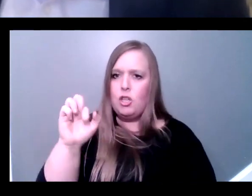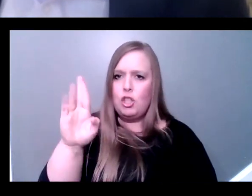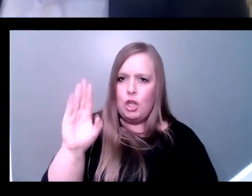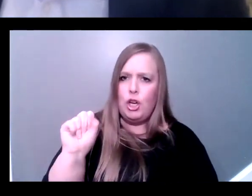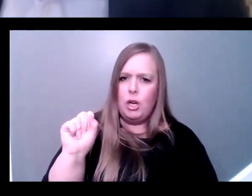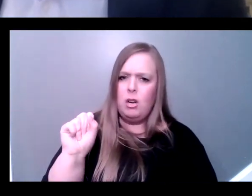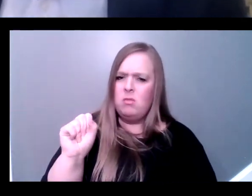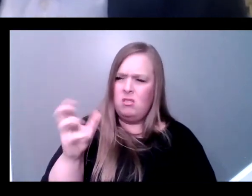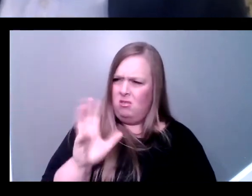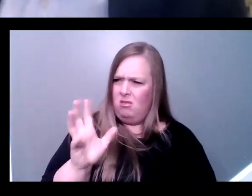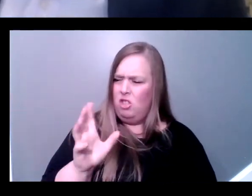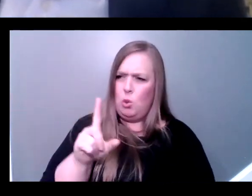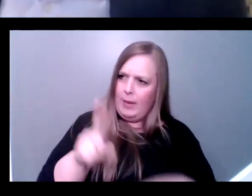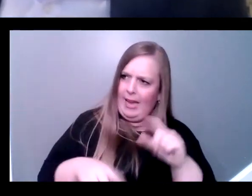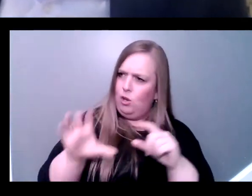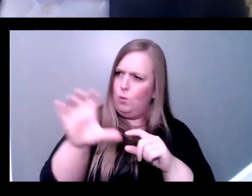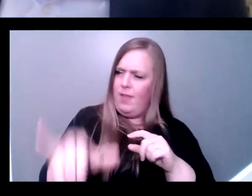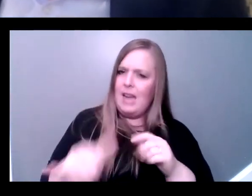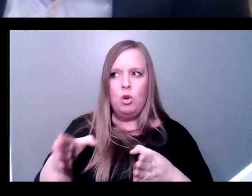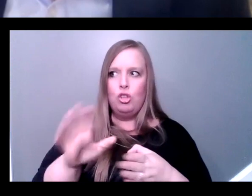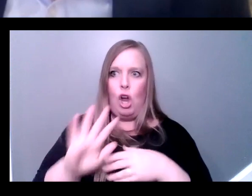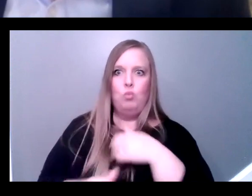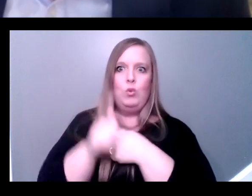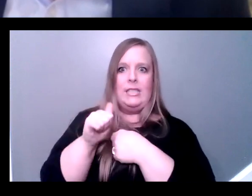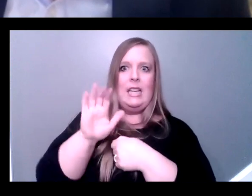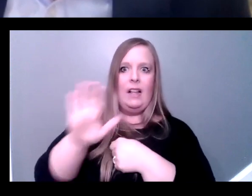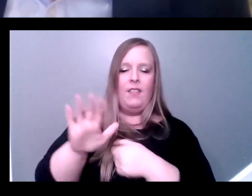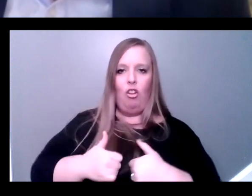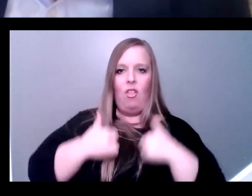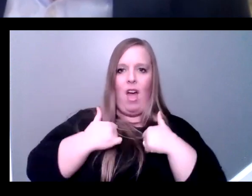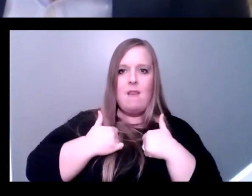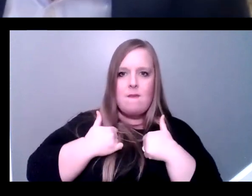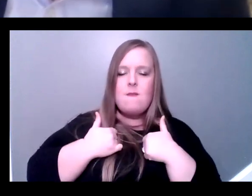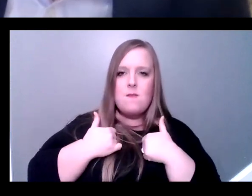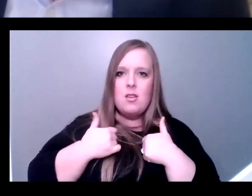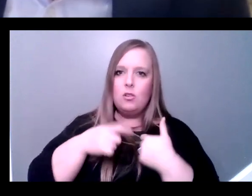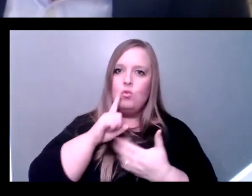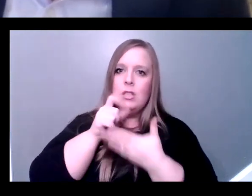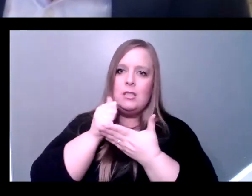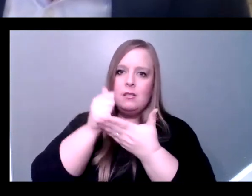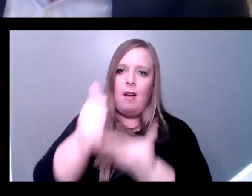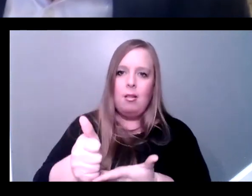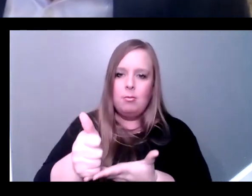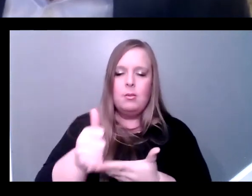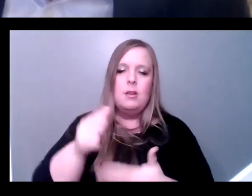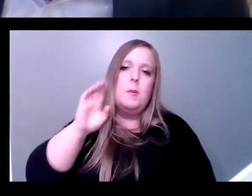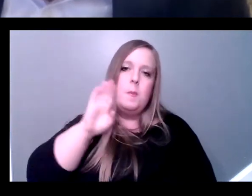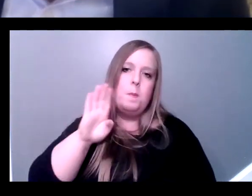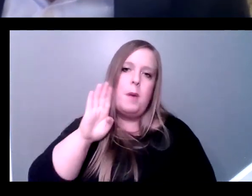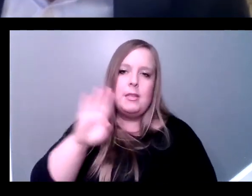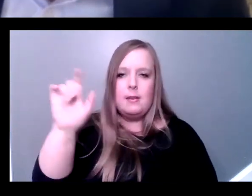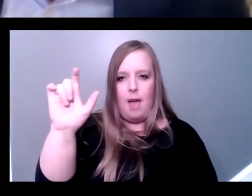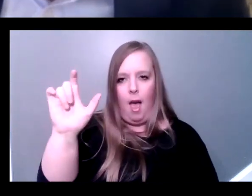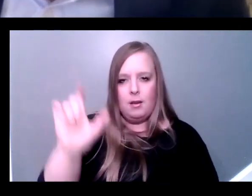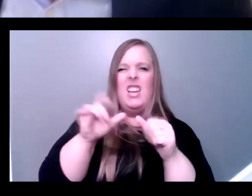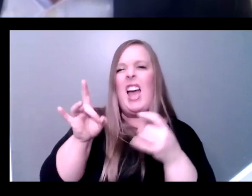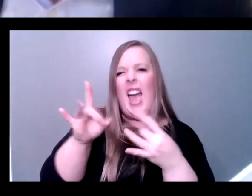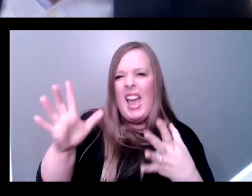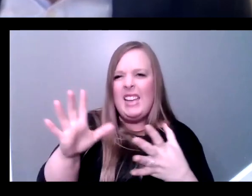Library. I'm a longtime book reviewer for our local NPR radio station. So I found this